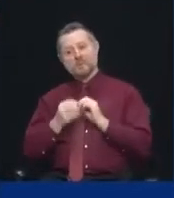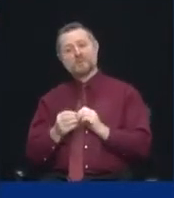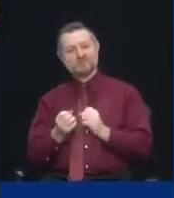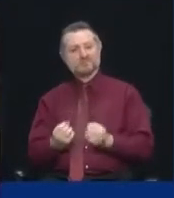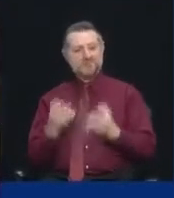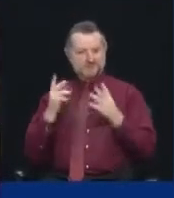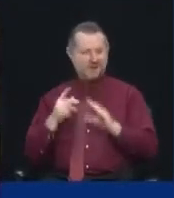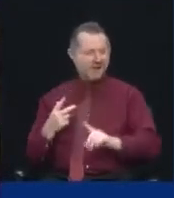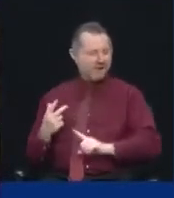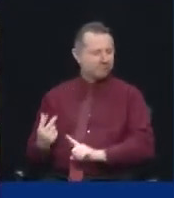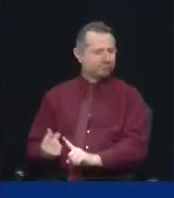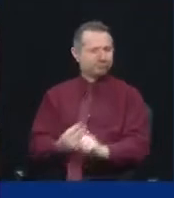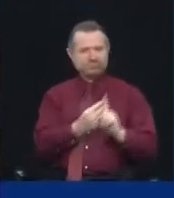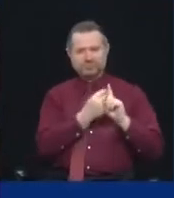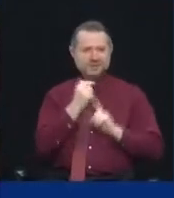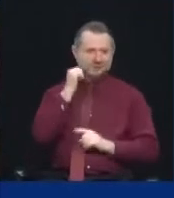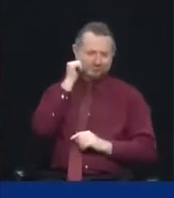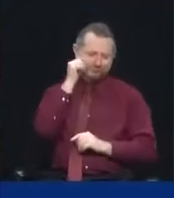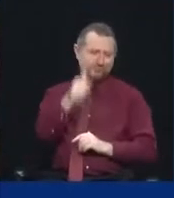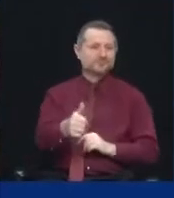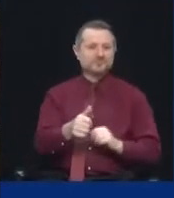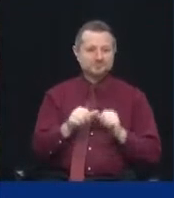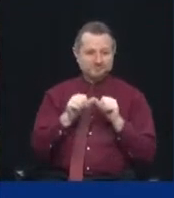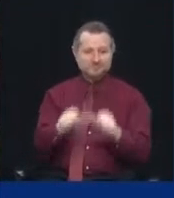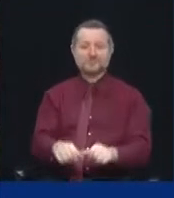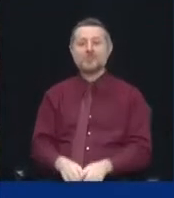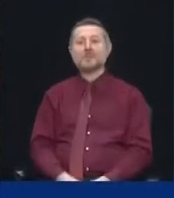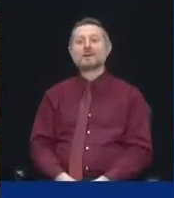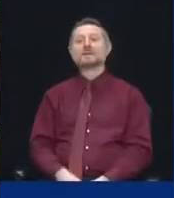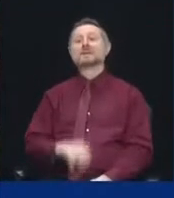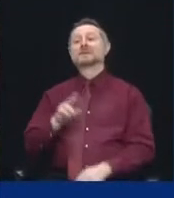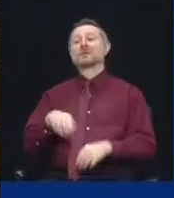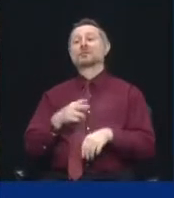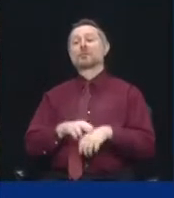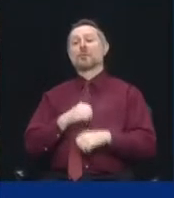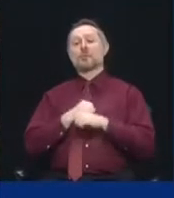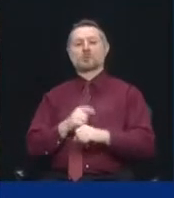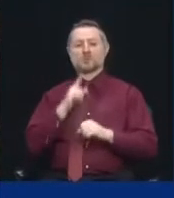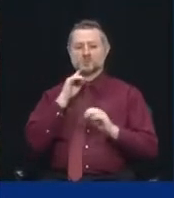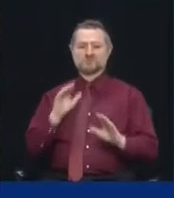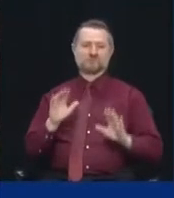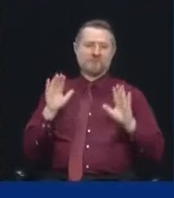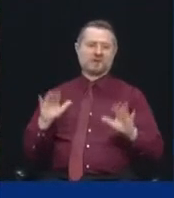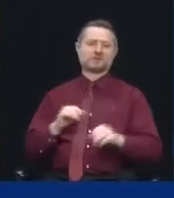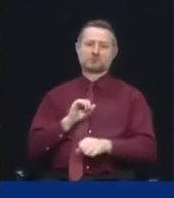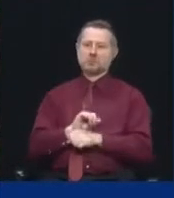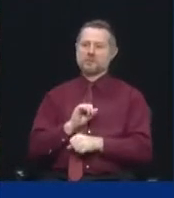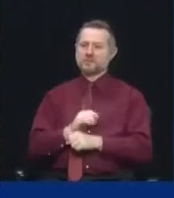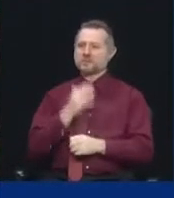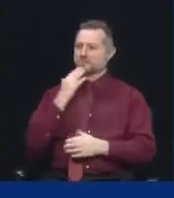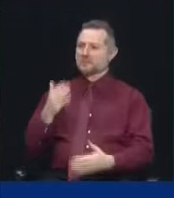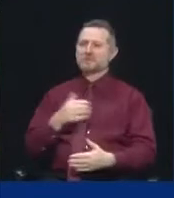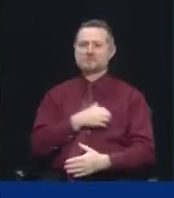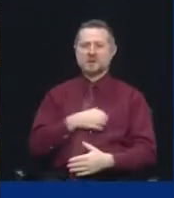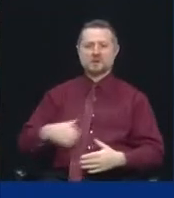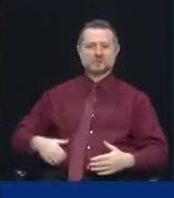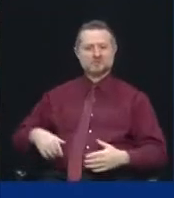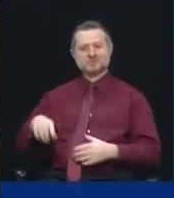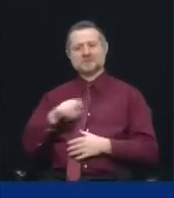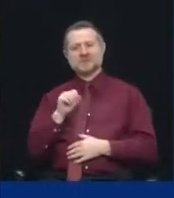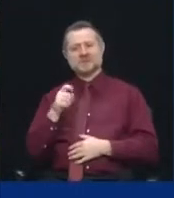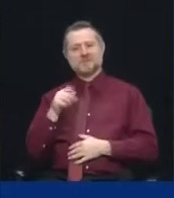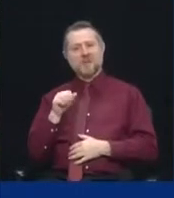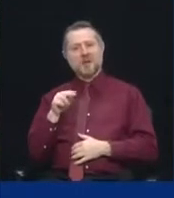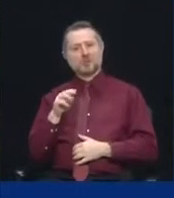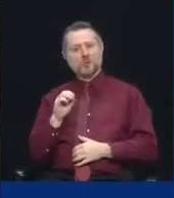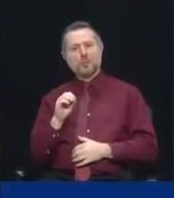produced. As I mentioned before, the National Guard does a fantastic job. I want to thank Mayor Spano personally for his